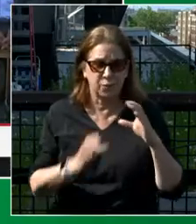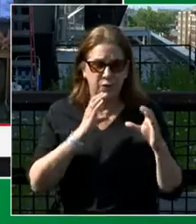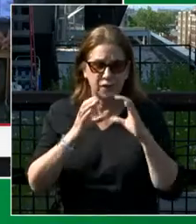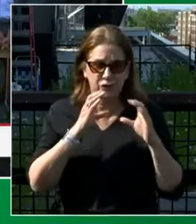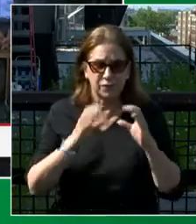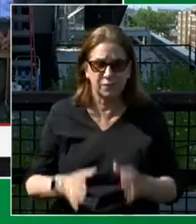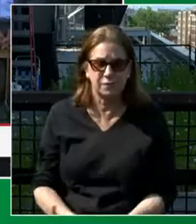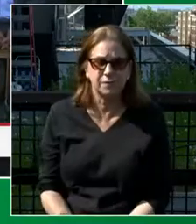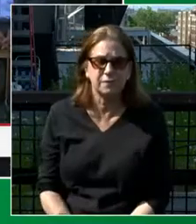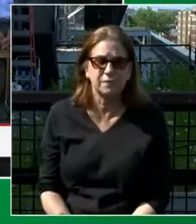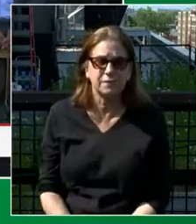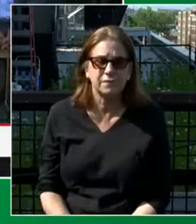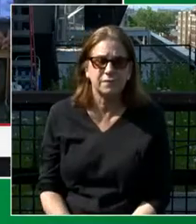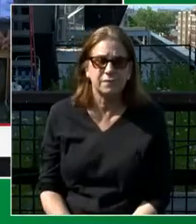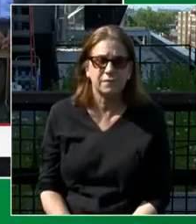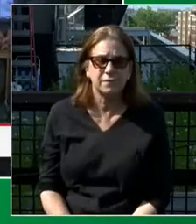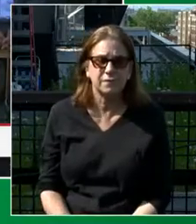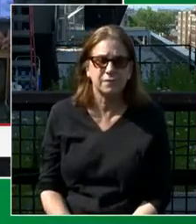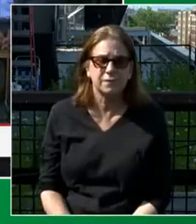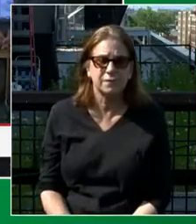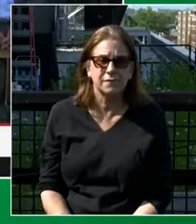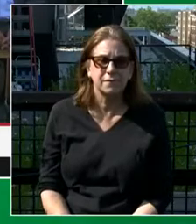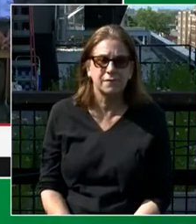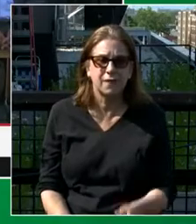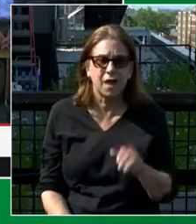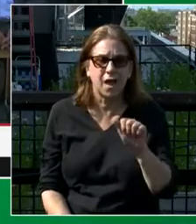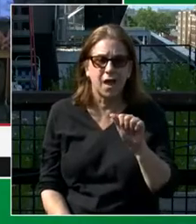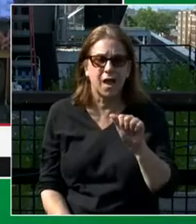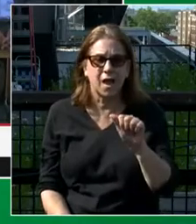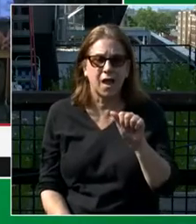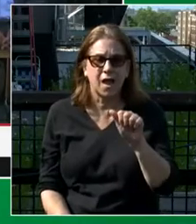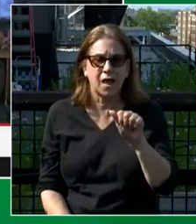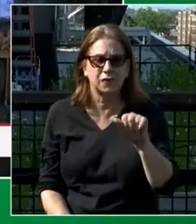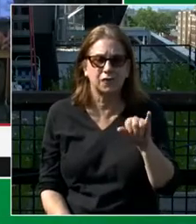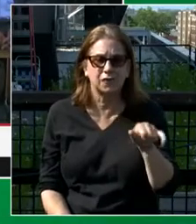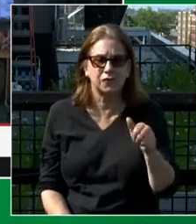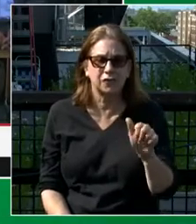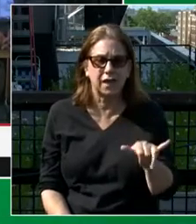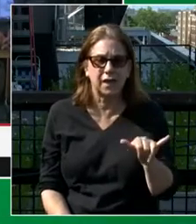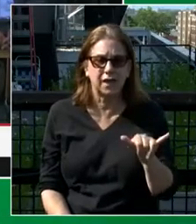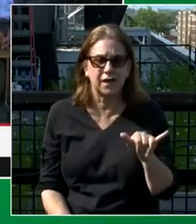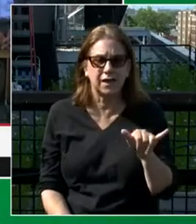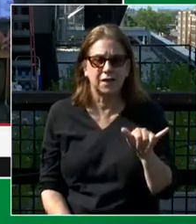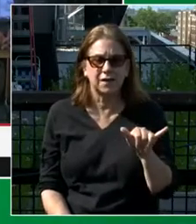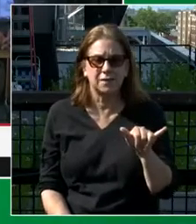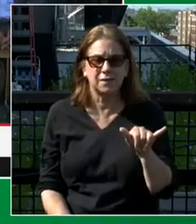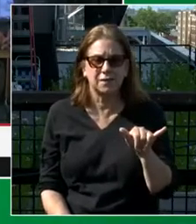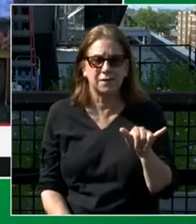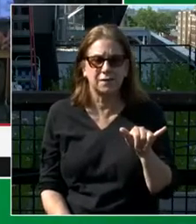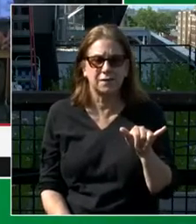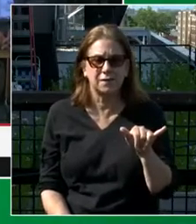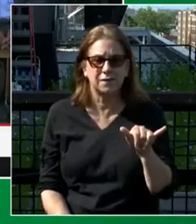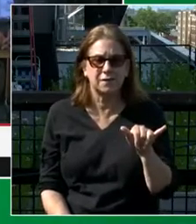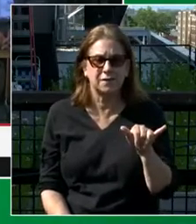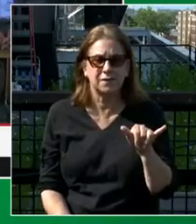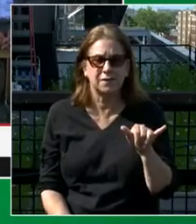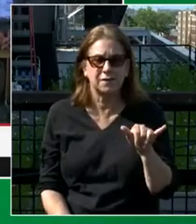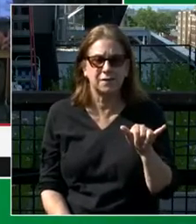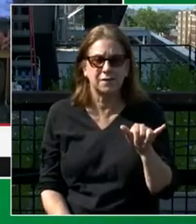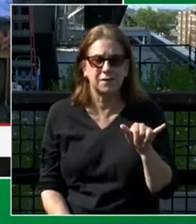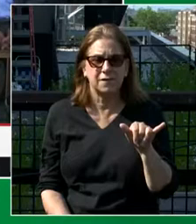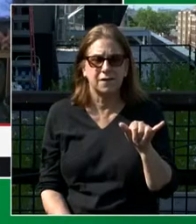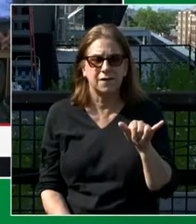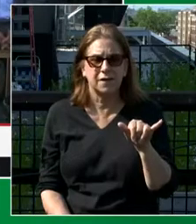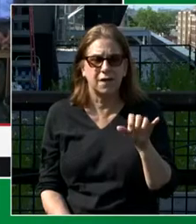the COO of OST. I always get this global, OST, global, right?